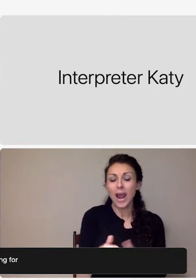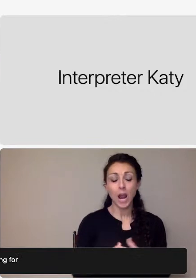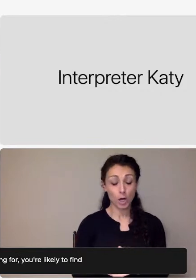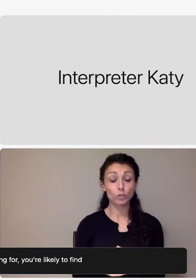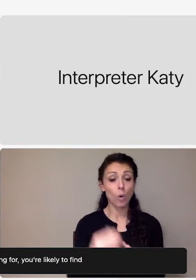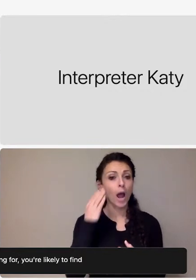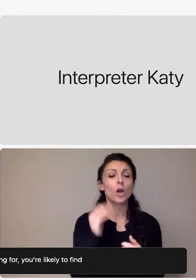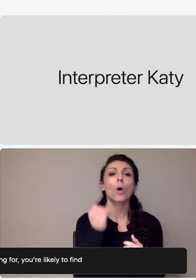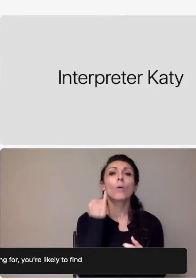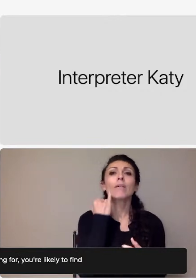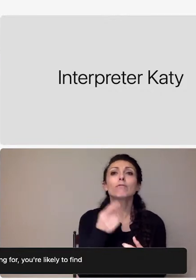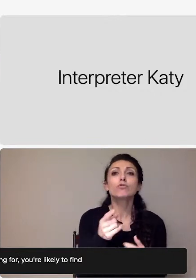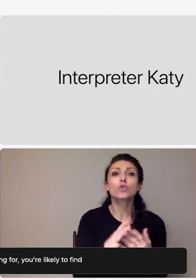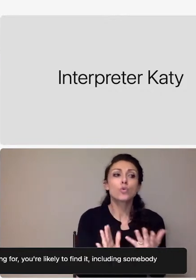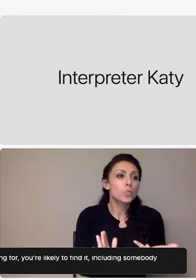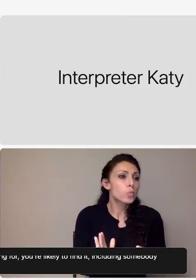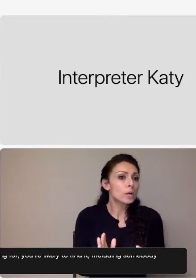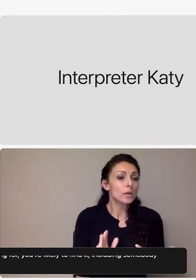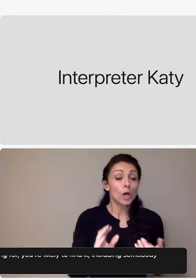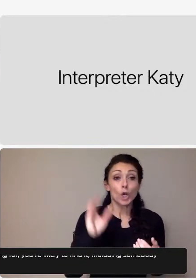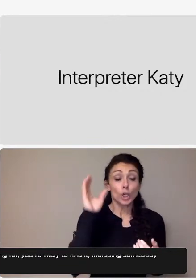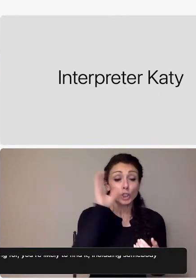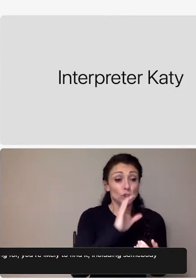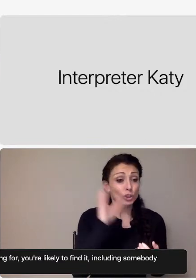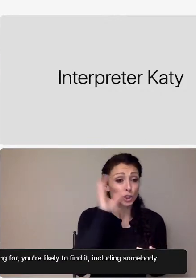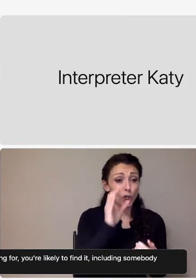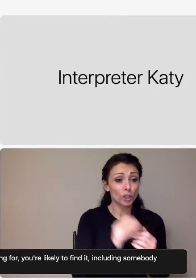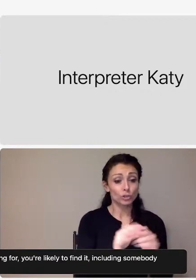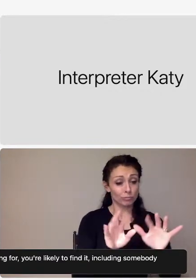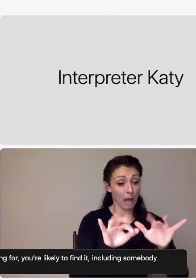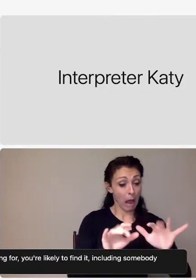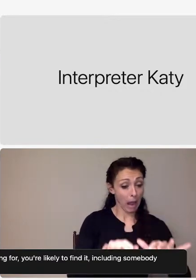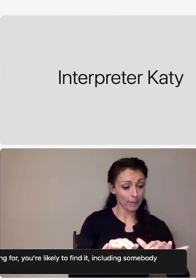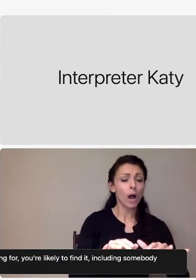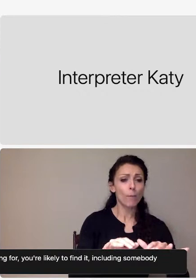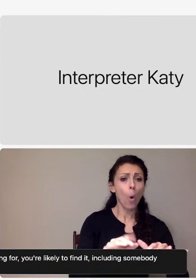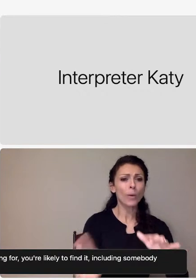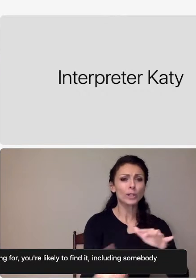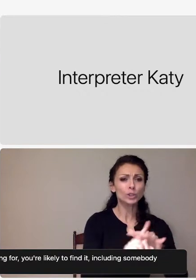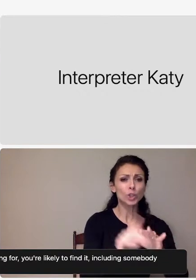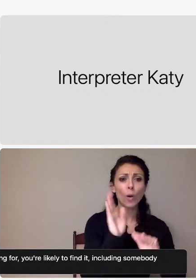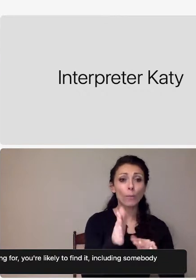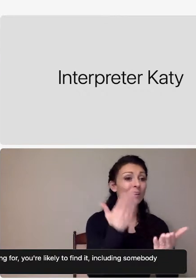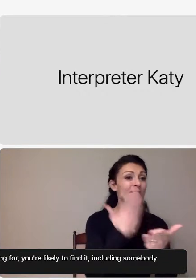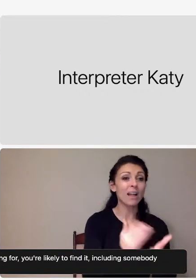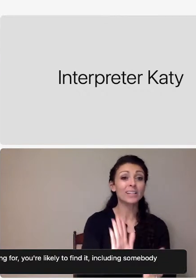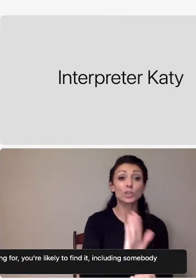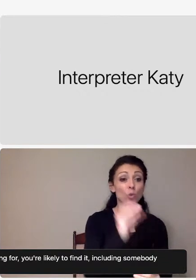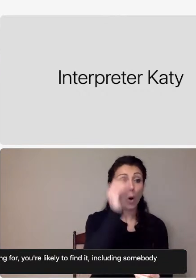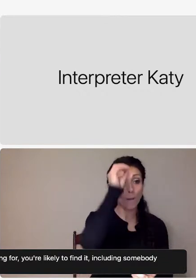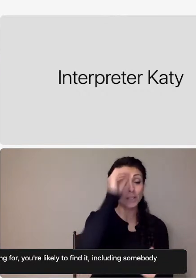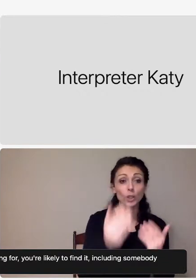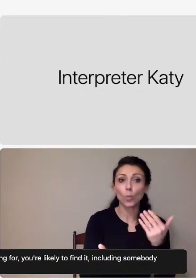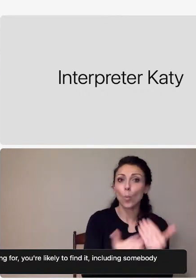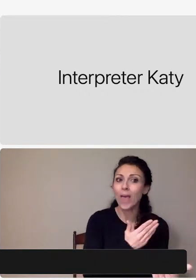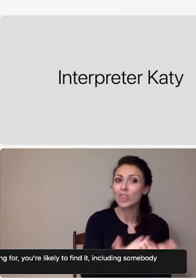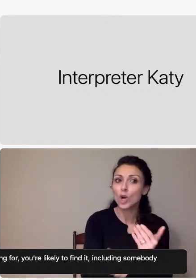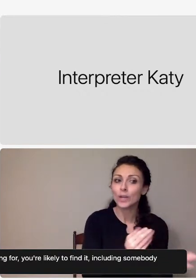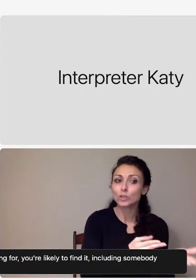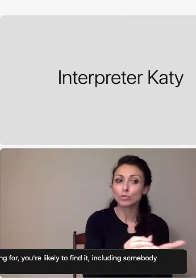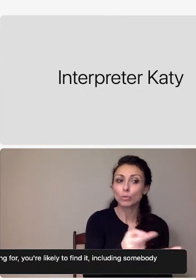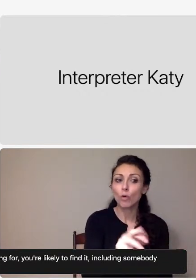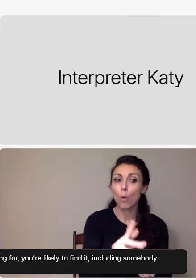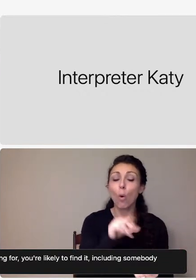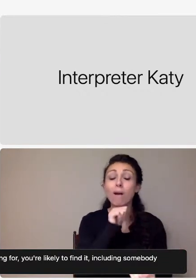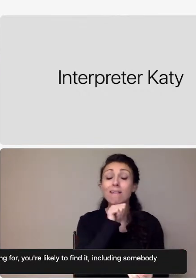including somebody validating your opinion whether it's truthful or not so um i'll end with